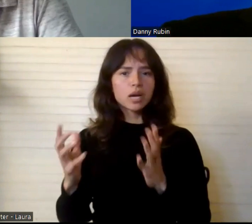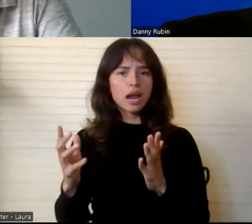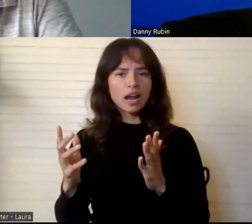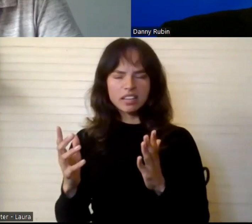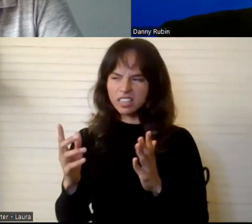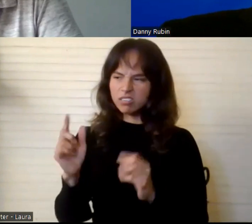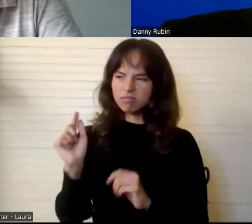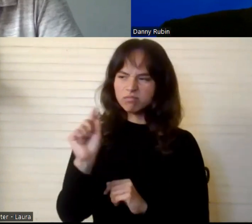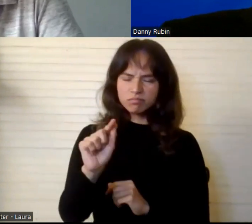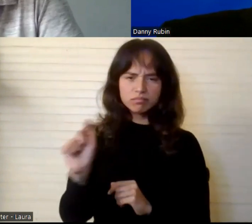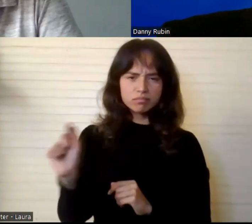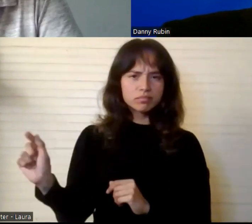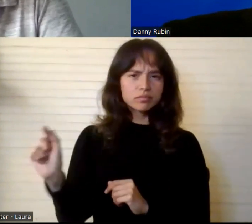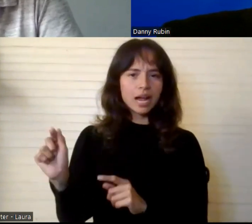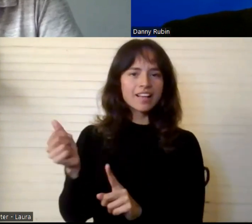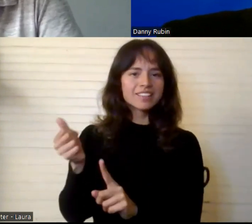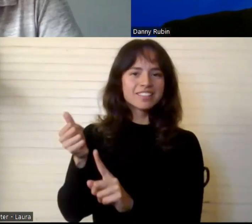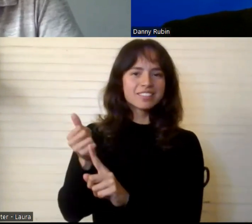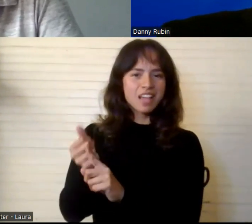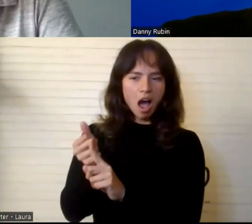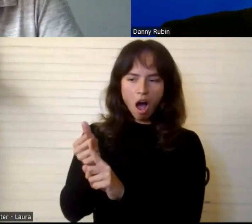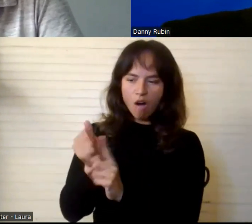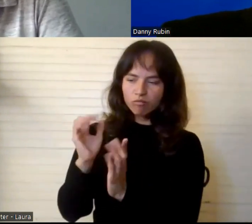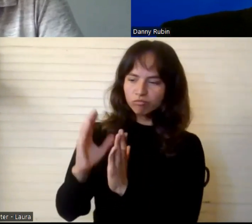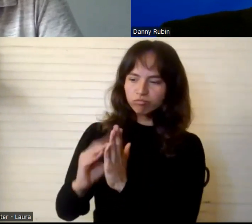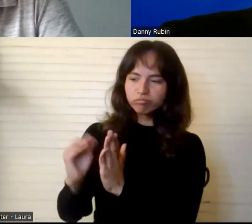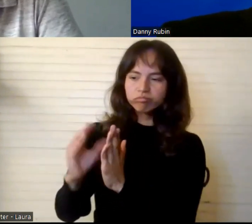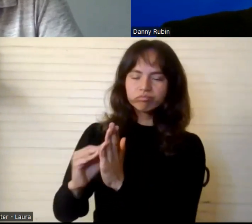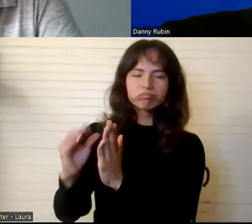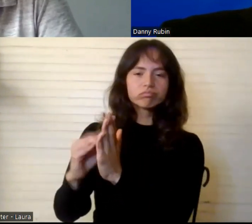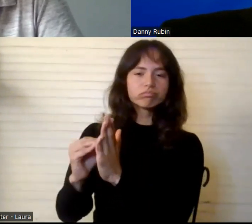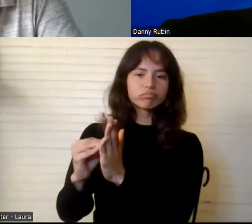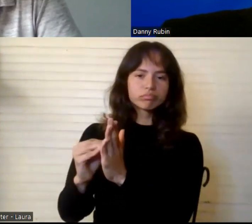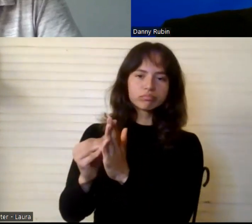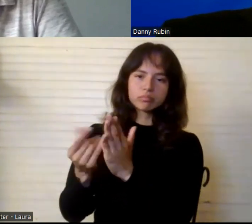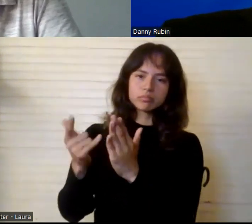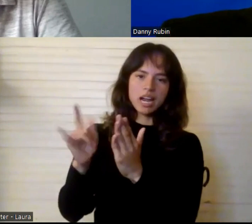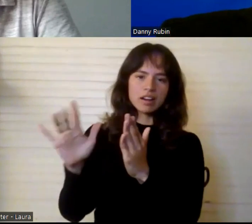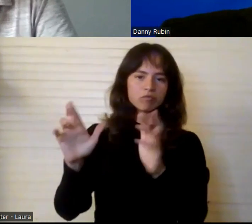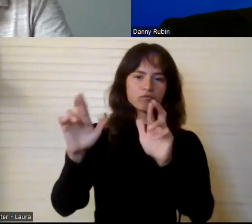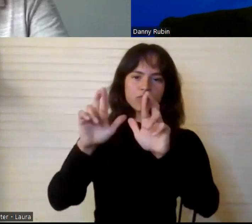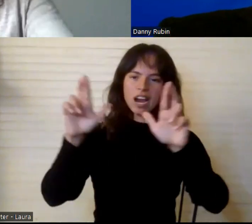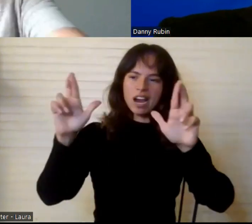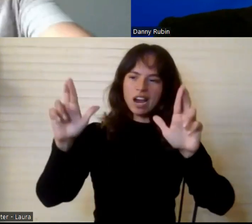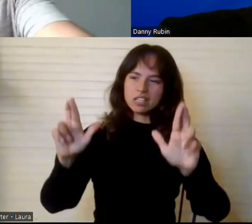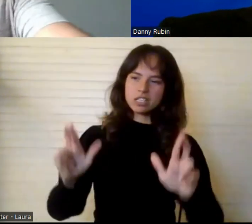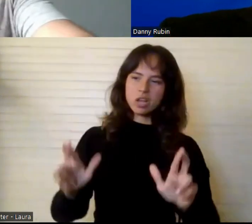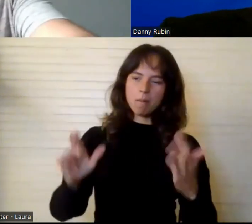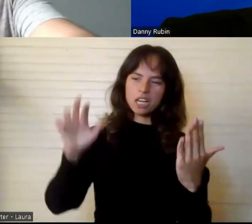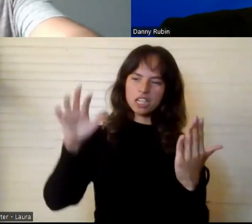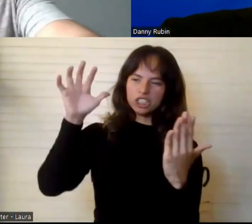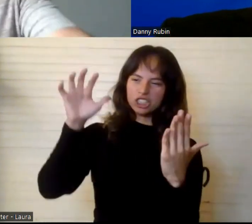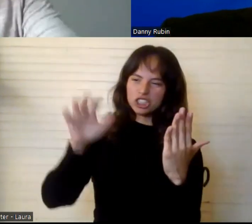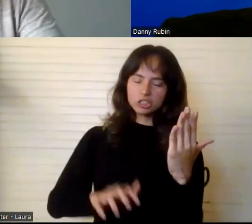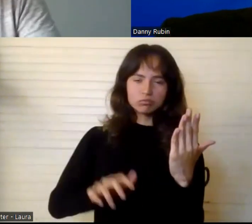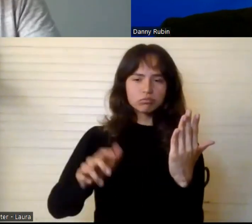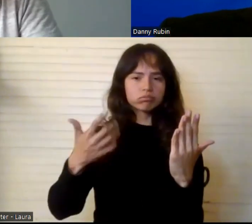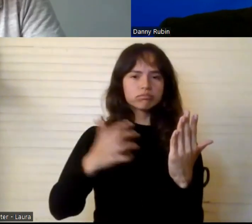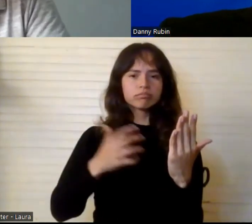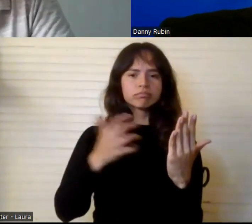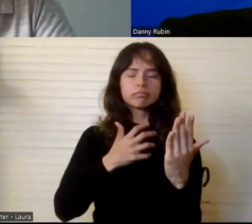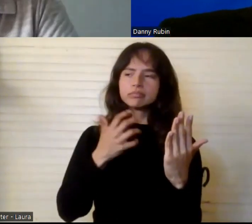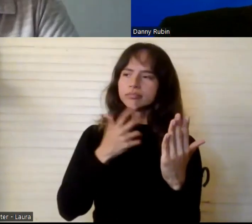strong portfolio that have been extremely successful in web development. Now, I know a lot of colleges and universities offer